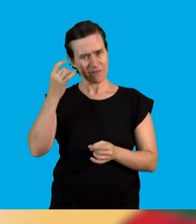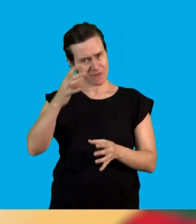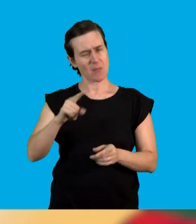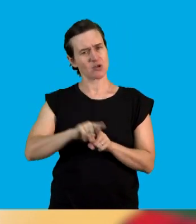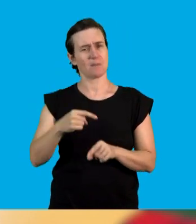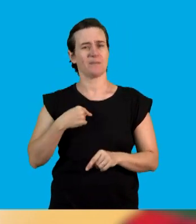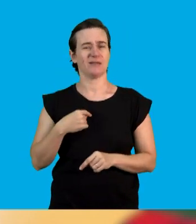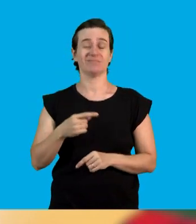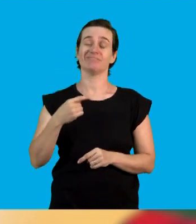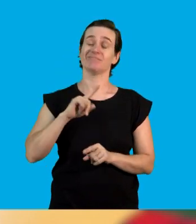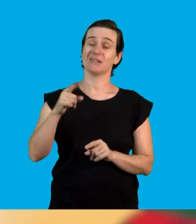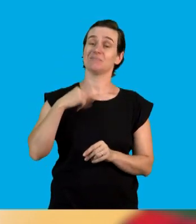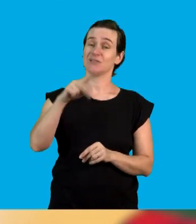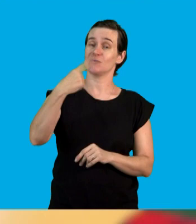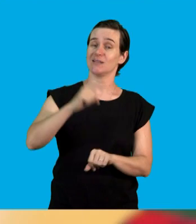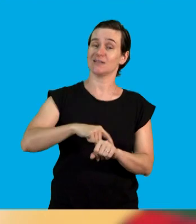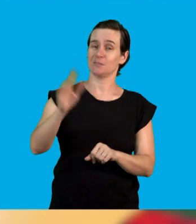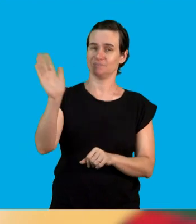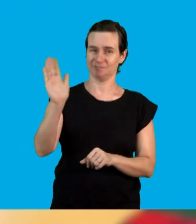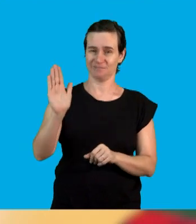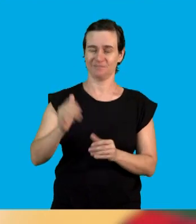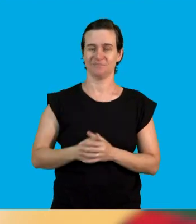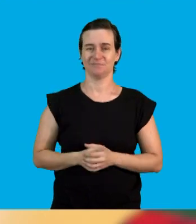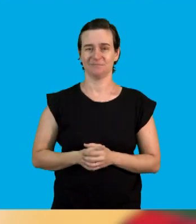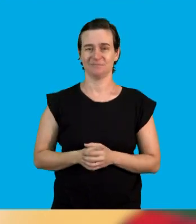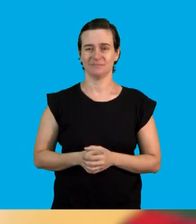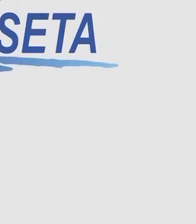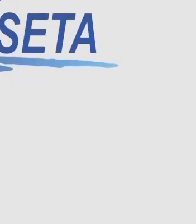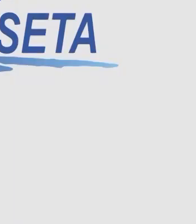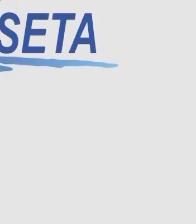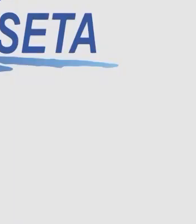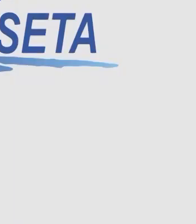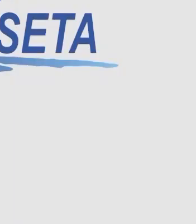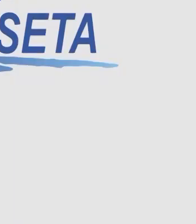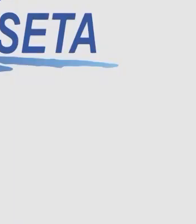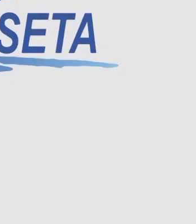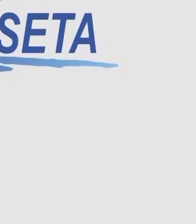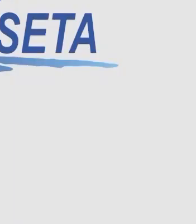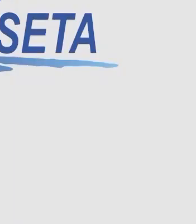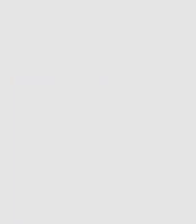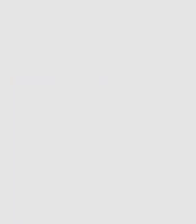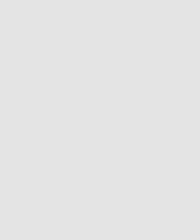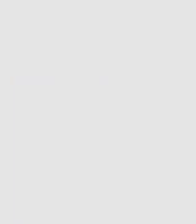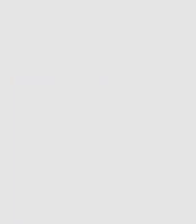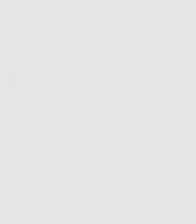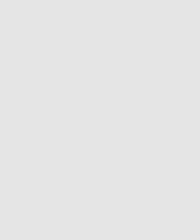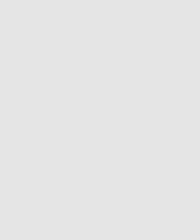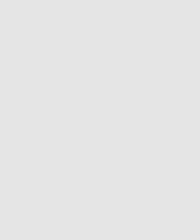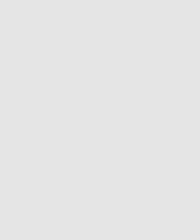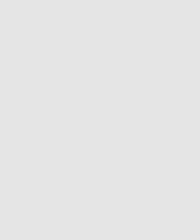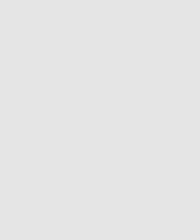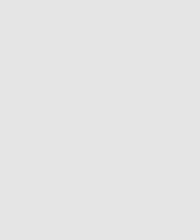you had as much fun as I did. Until I see you next time. Bye.